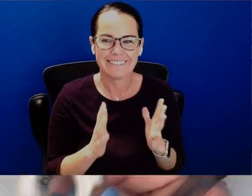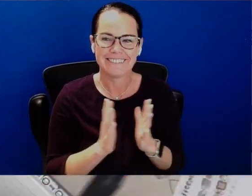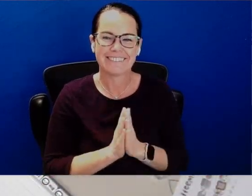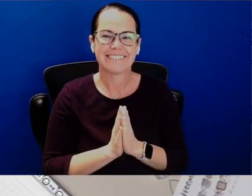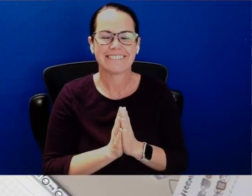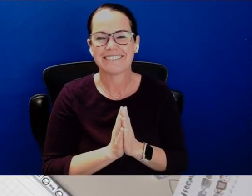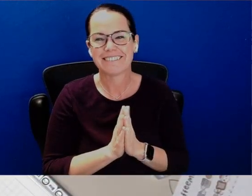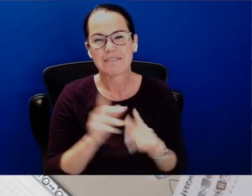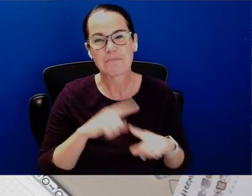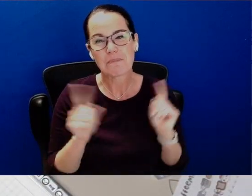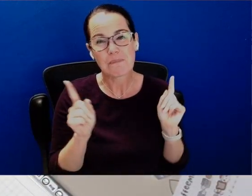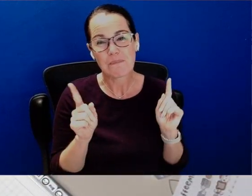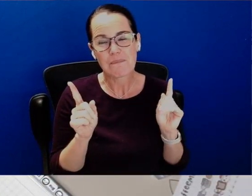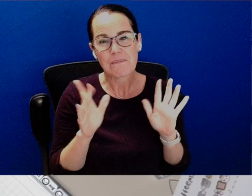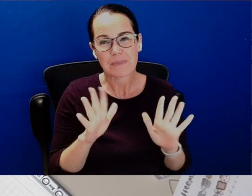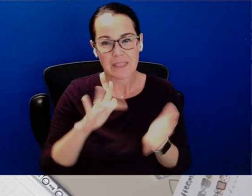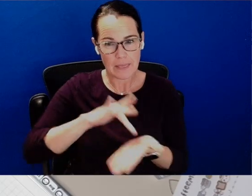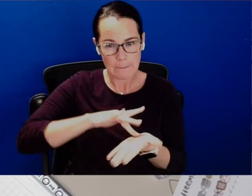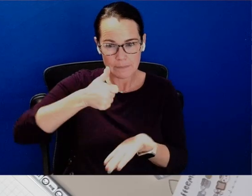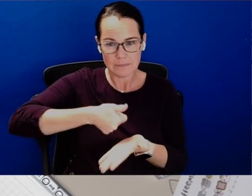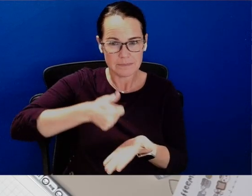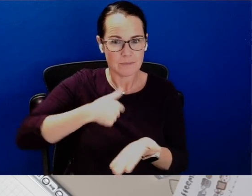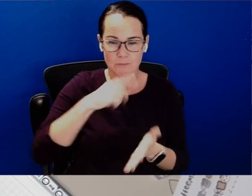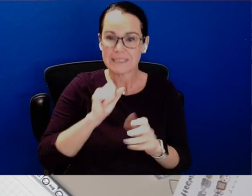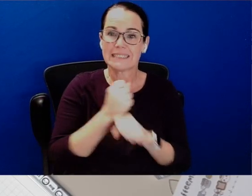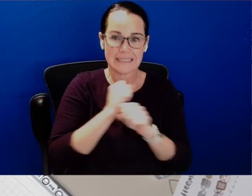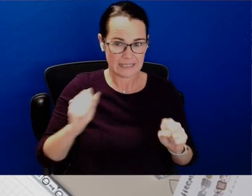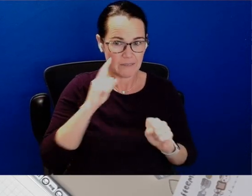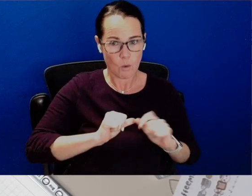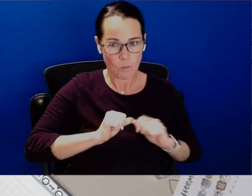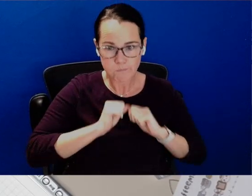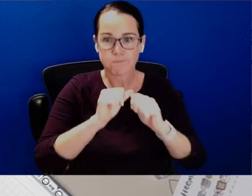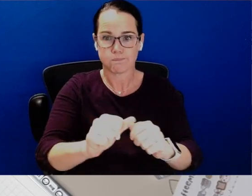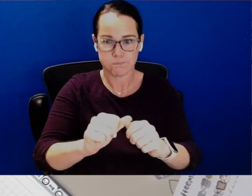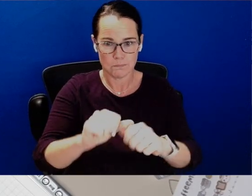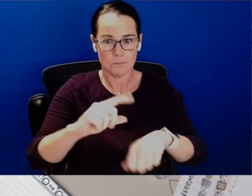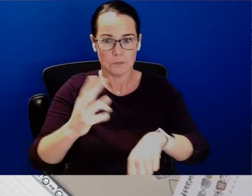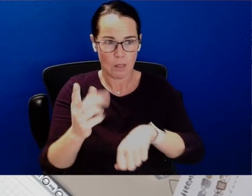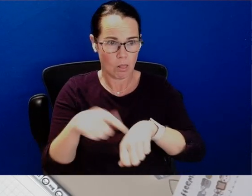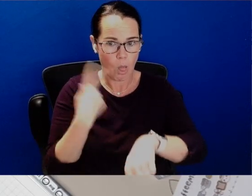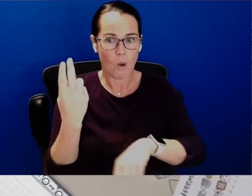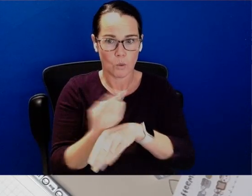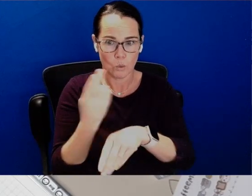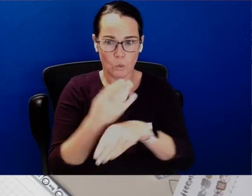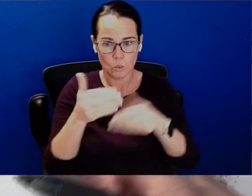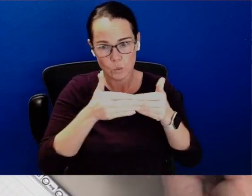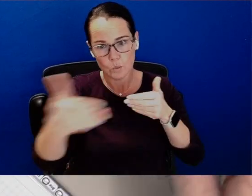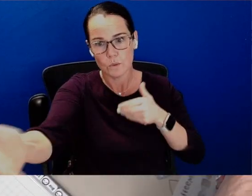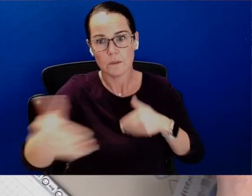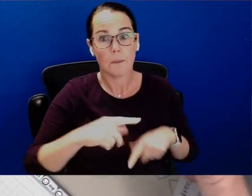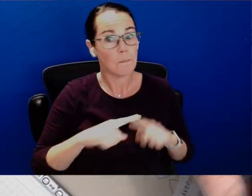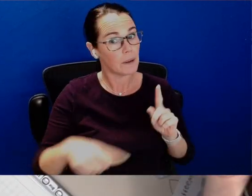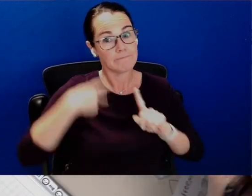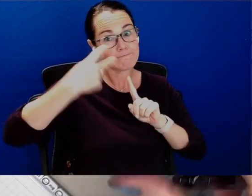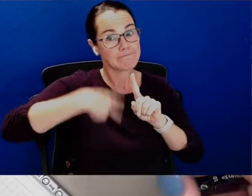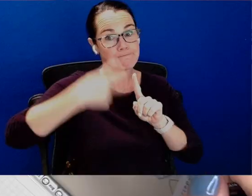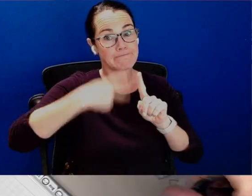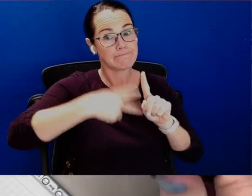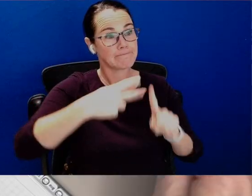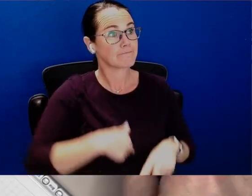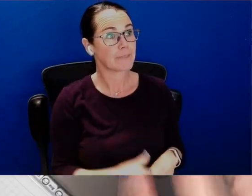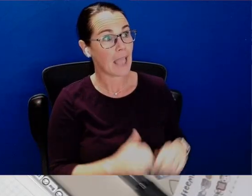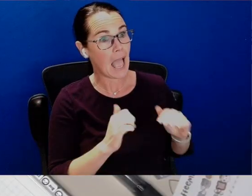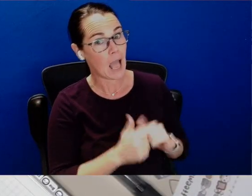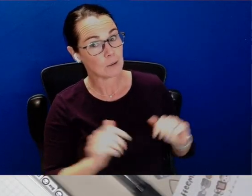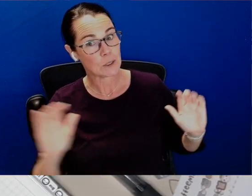The medications are safe for long-term use. It's just every 2 months. How's